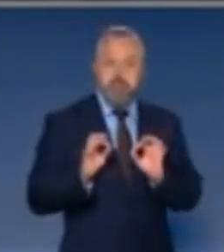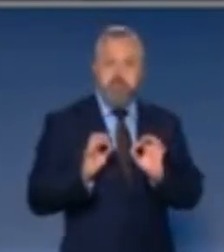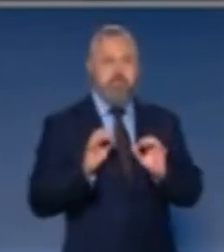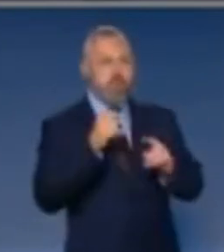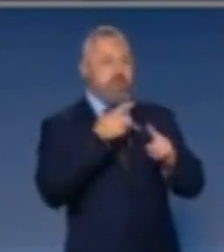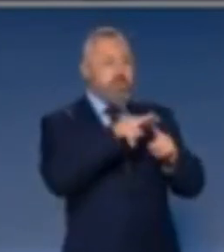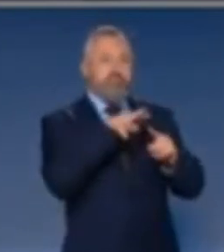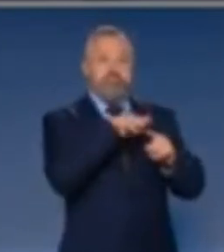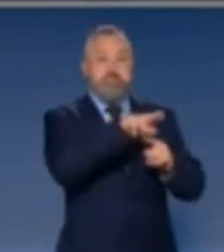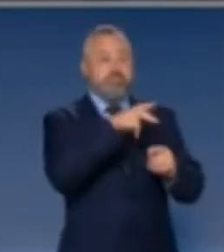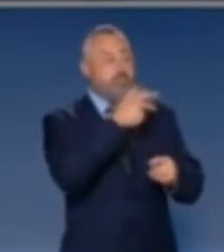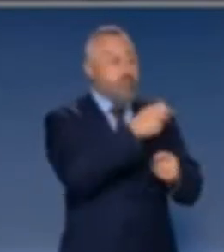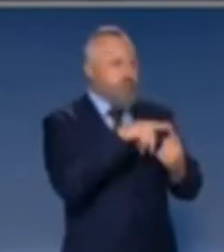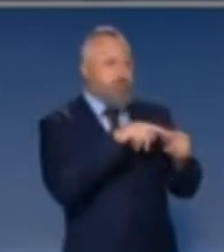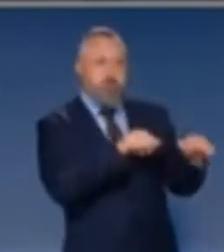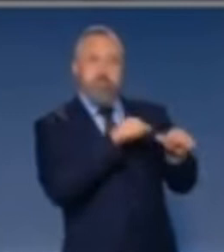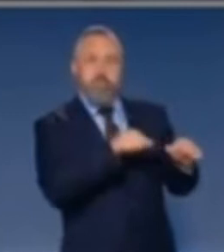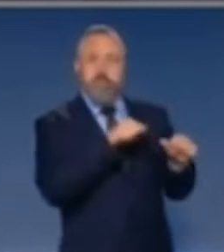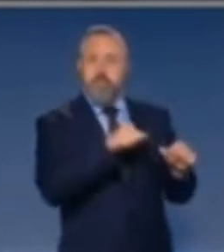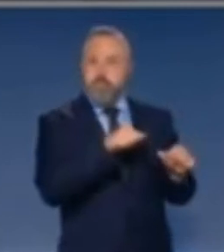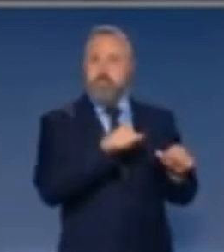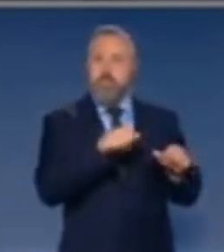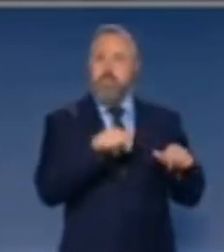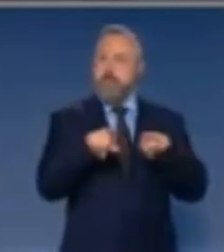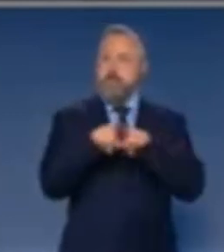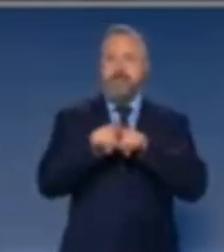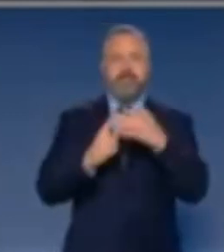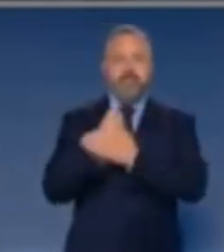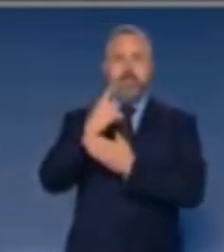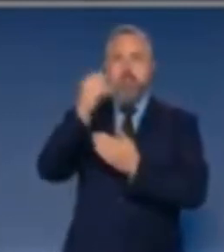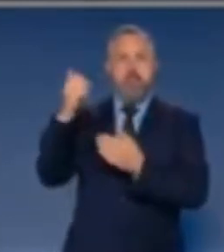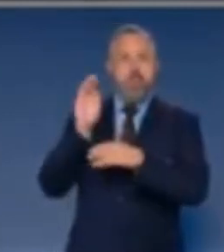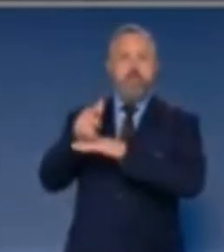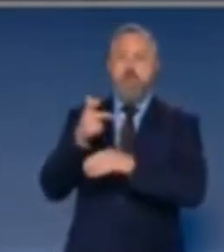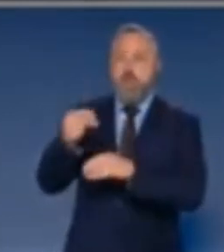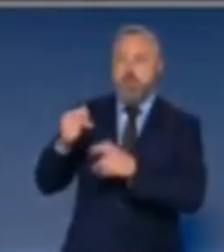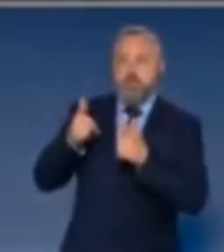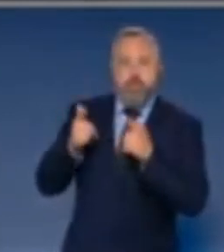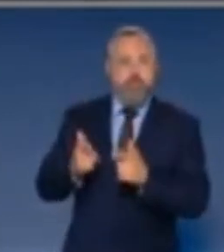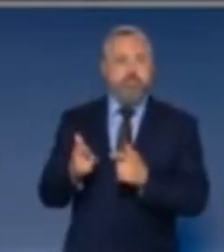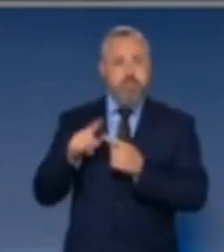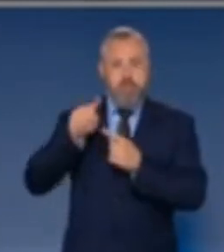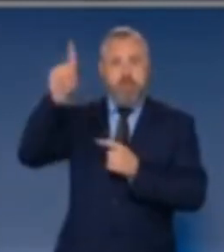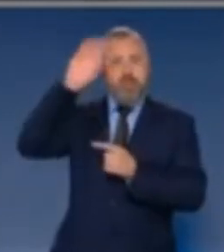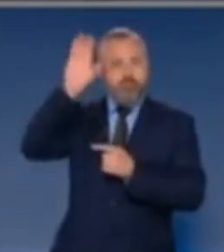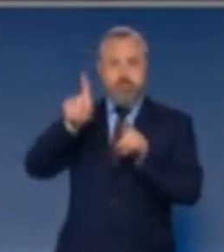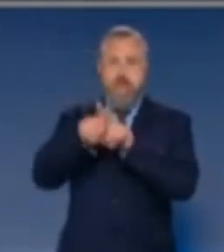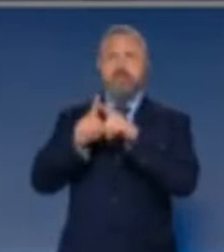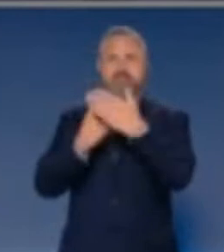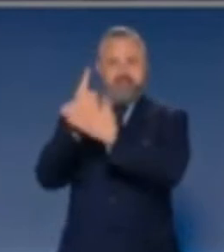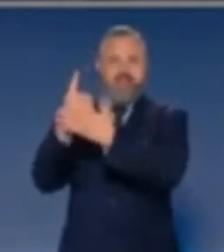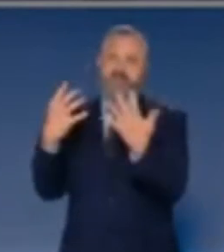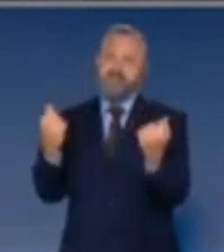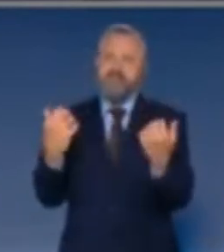similar incidents of incorrect administration of higher doses of the vaccine reported in other countries as they've been rolling out